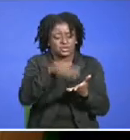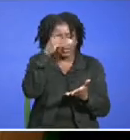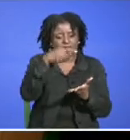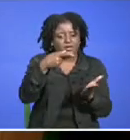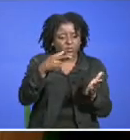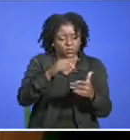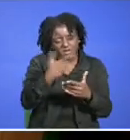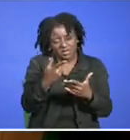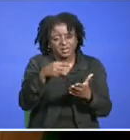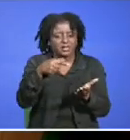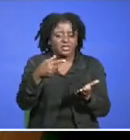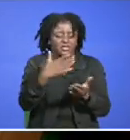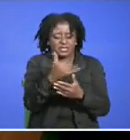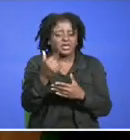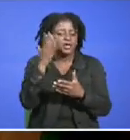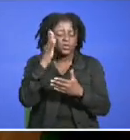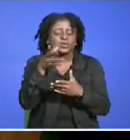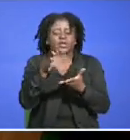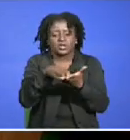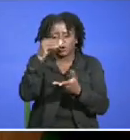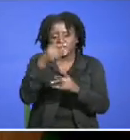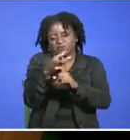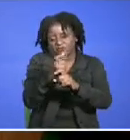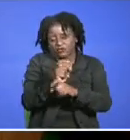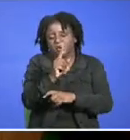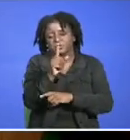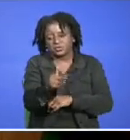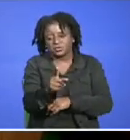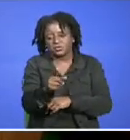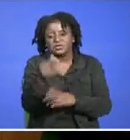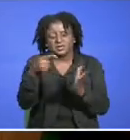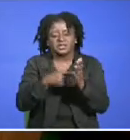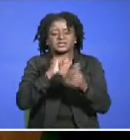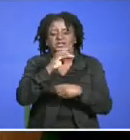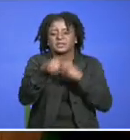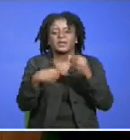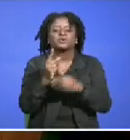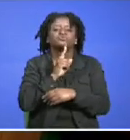case where they will learn from you. This is about true nation building.